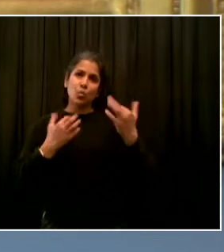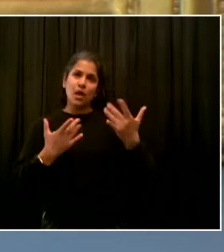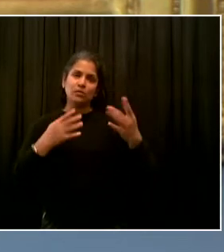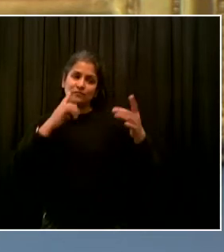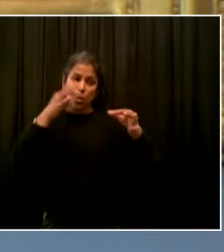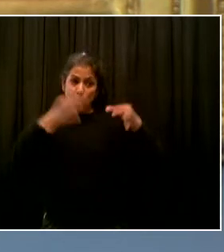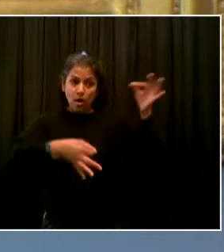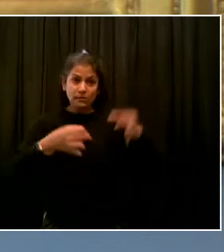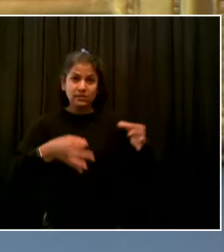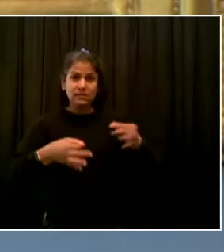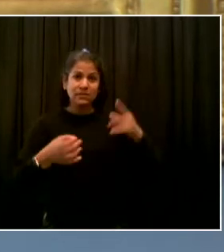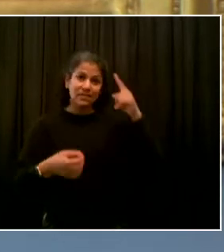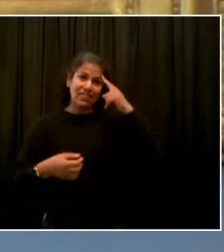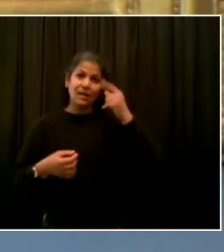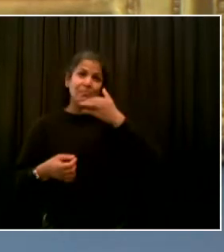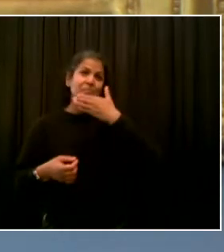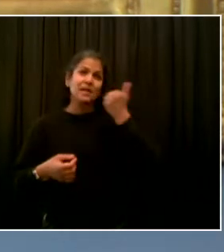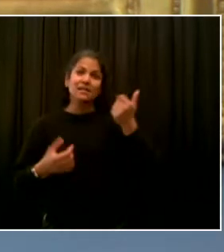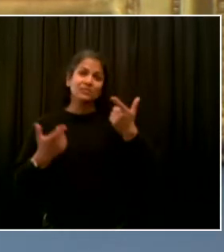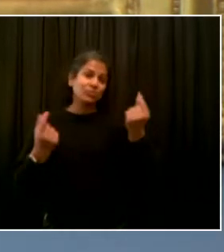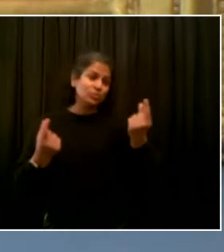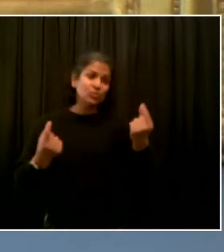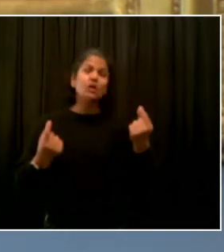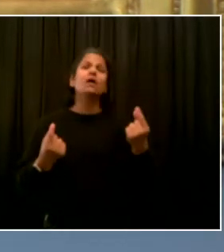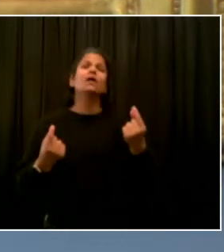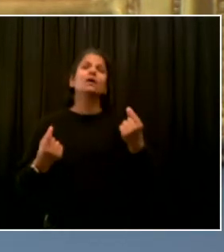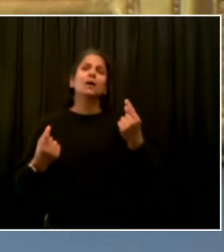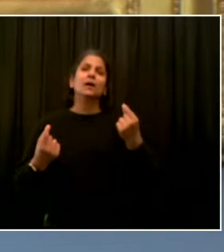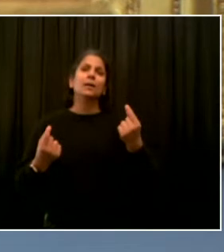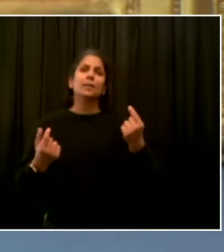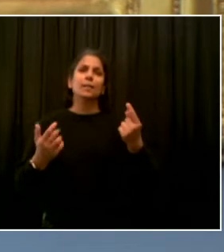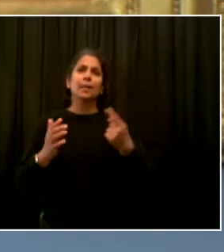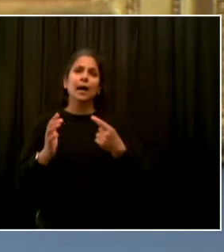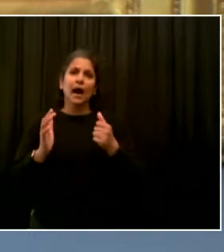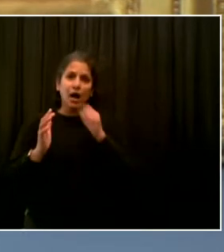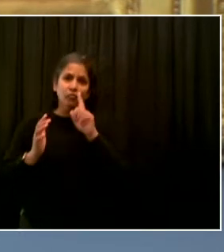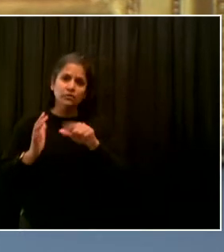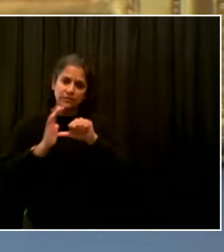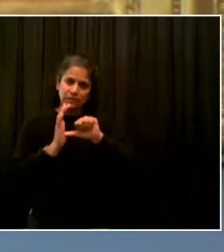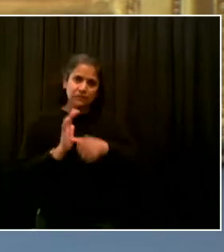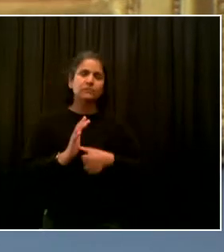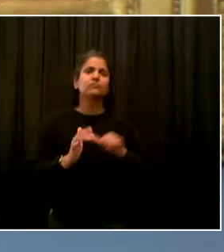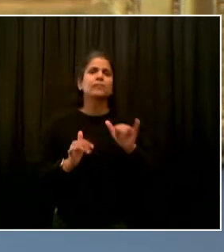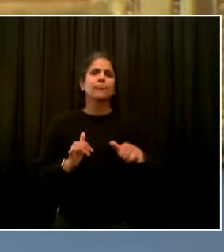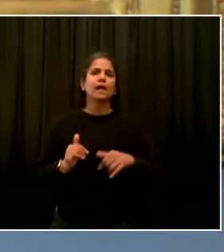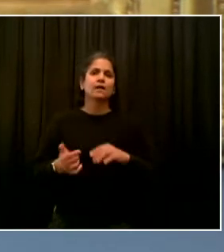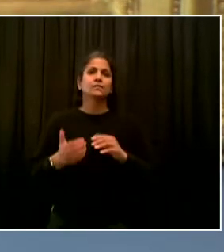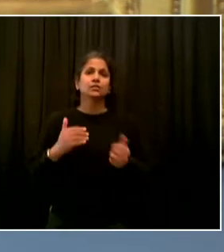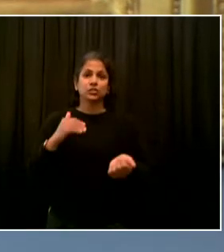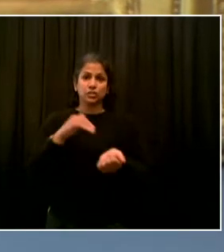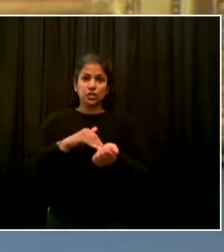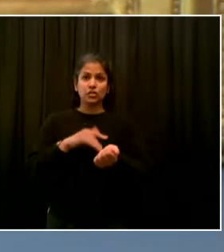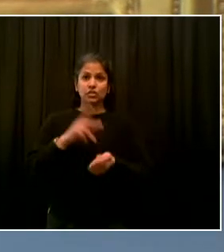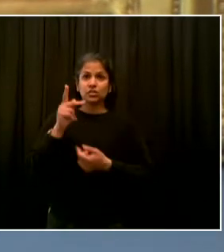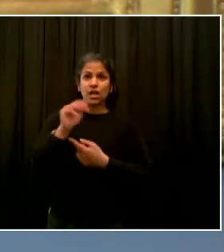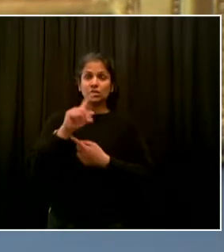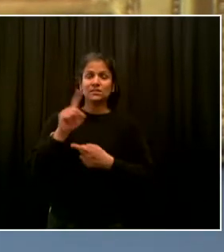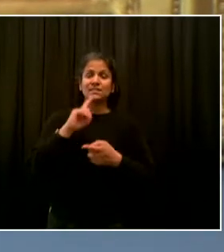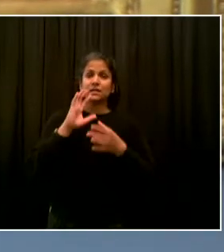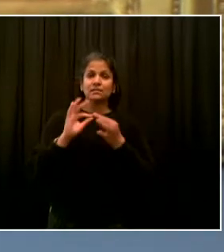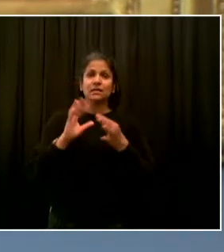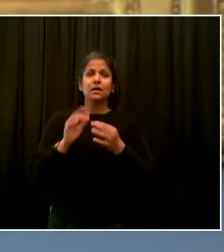on the globe. But I also want to point out something Dr. Fassan said, that we are far cry